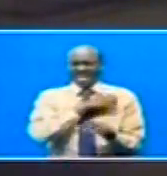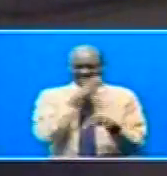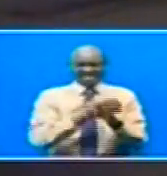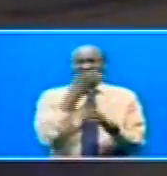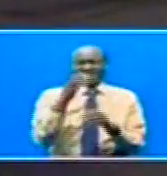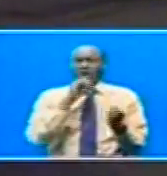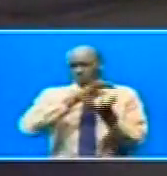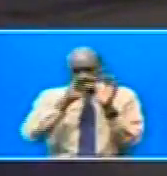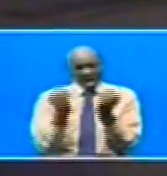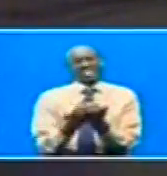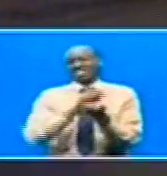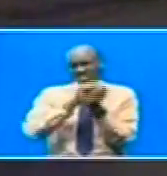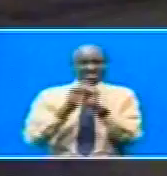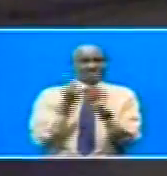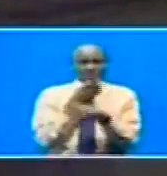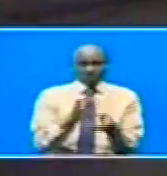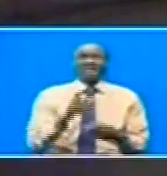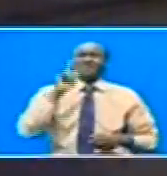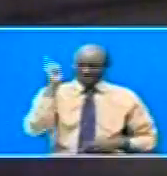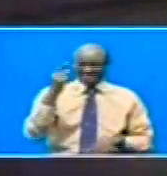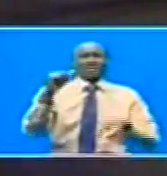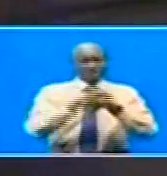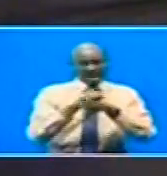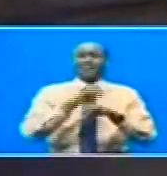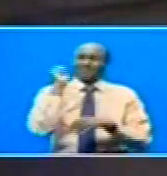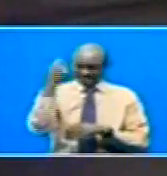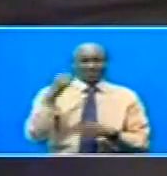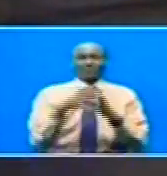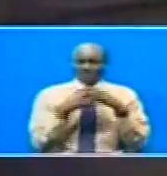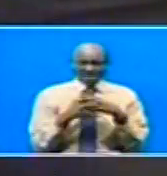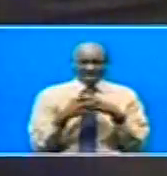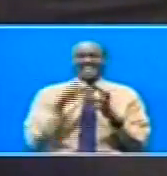was changing in many ways. The first black president of the United States,